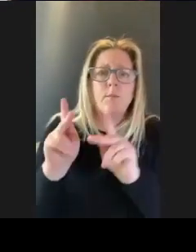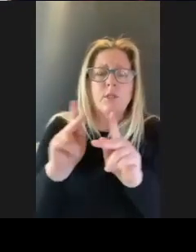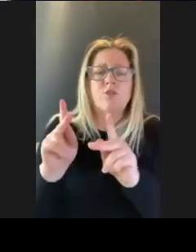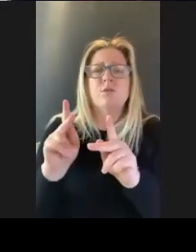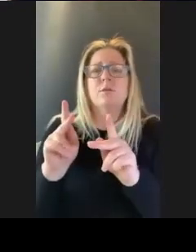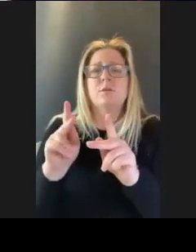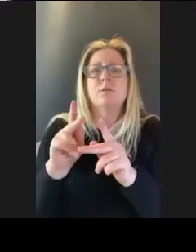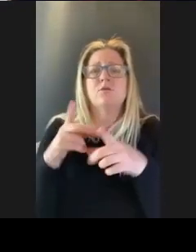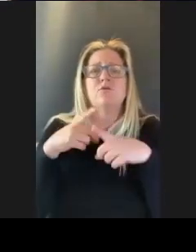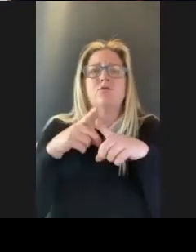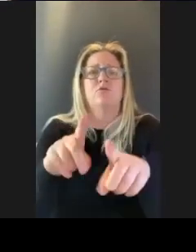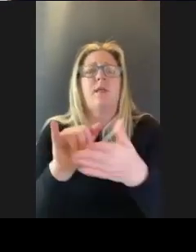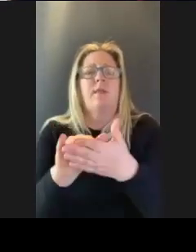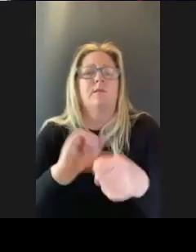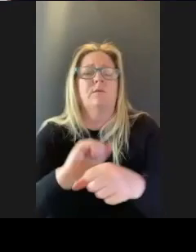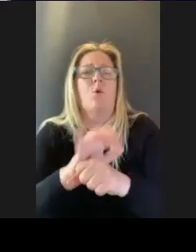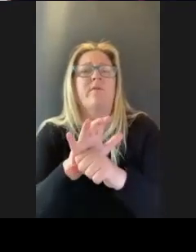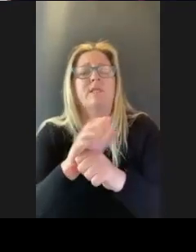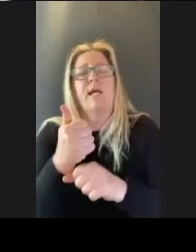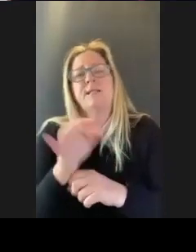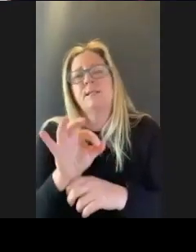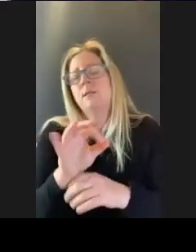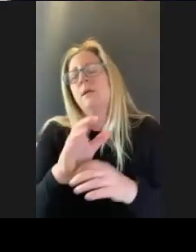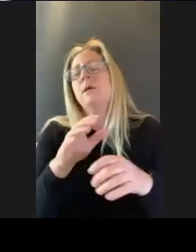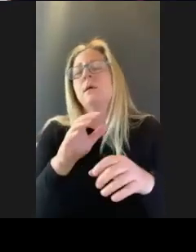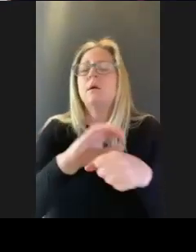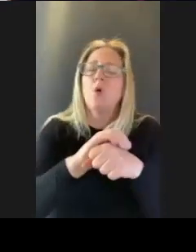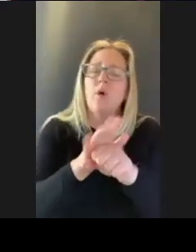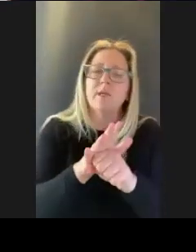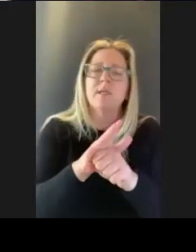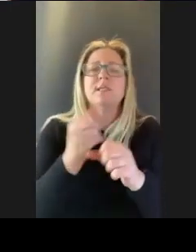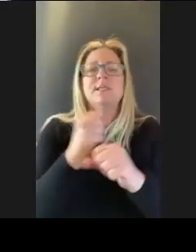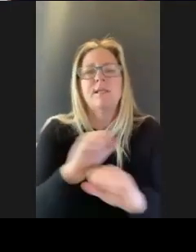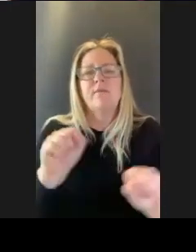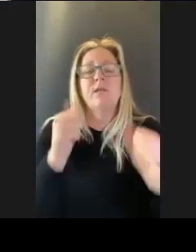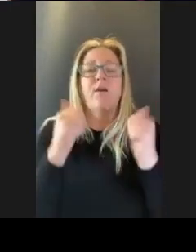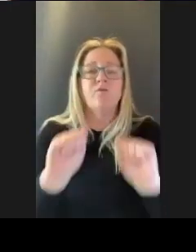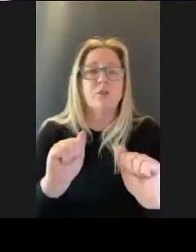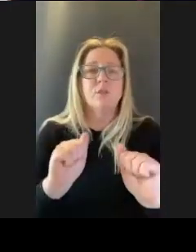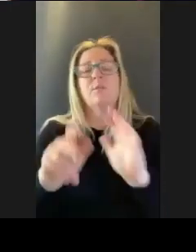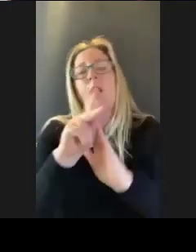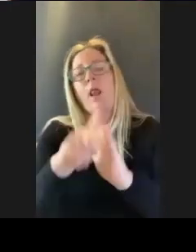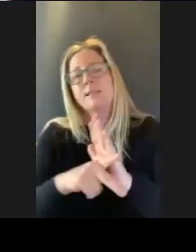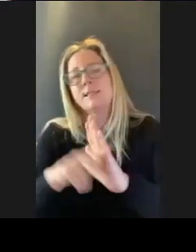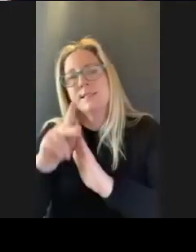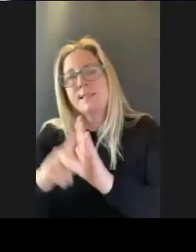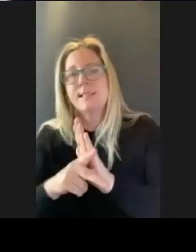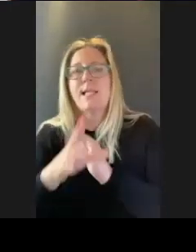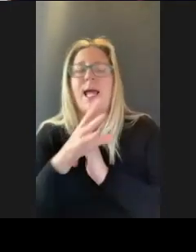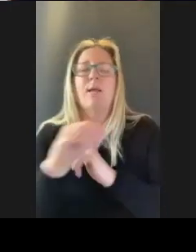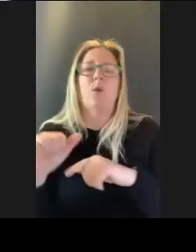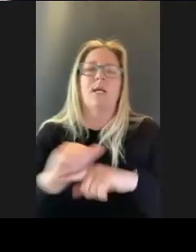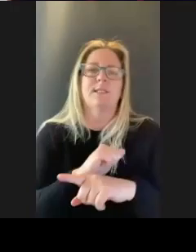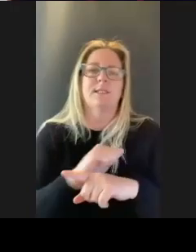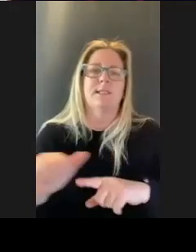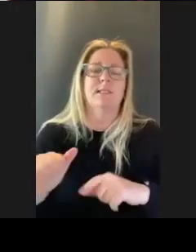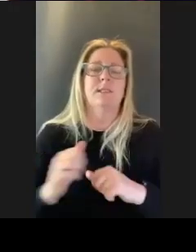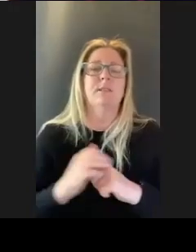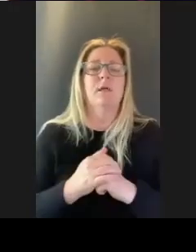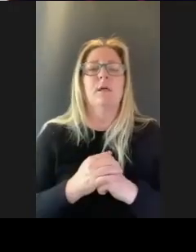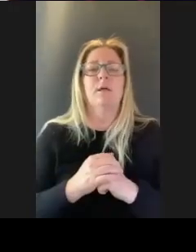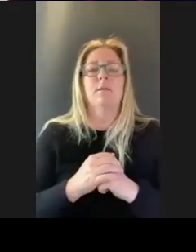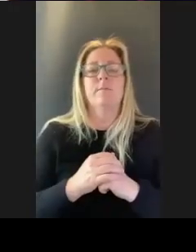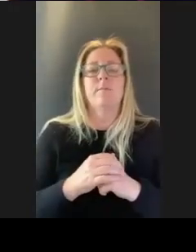COVID-19 related prevention, safety efforts, policies, and practices. We must